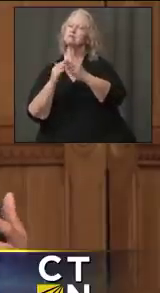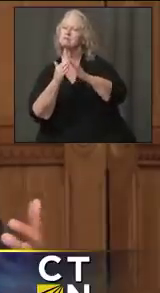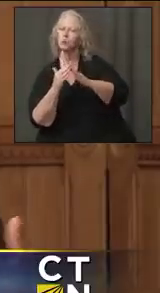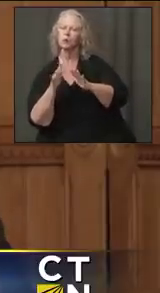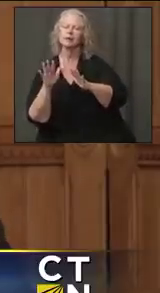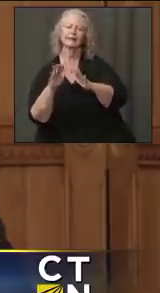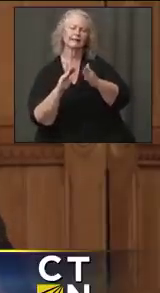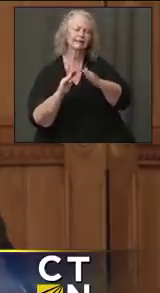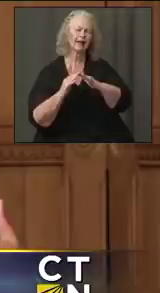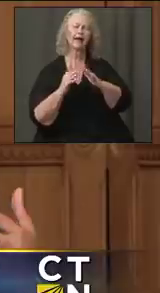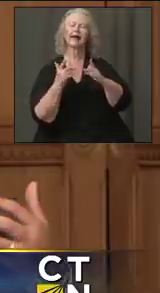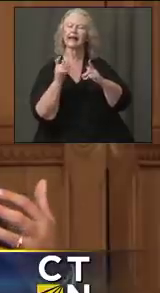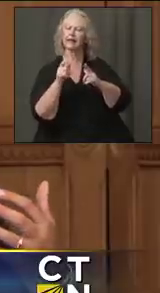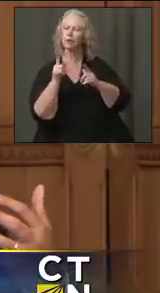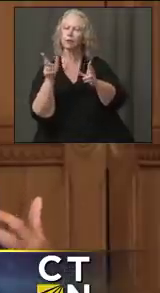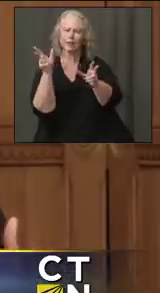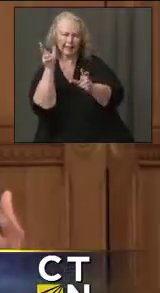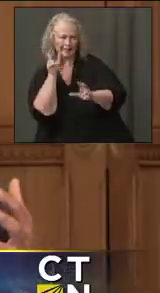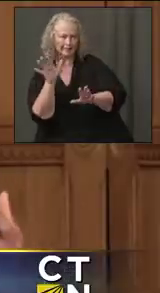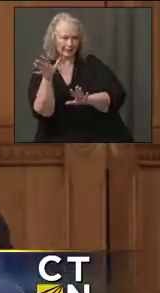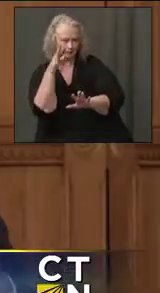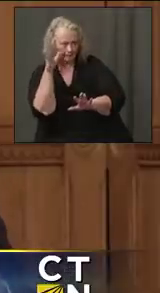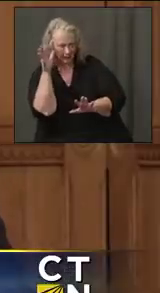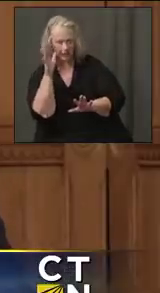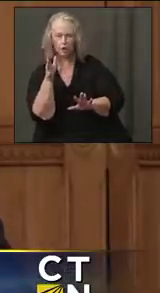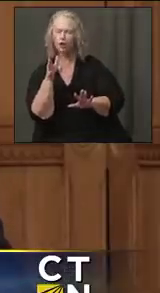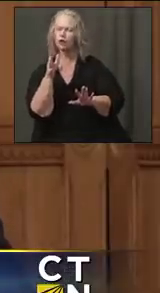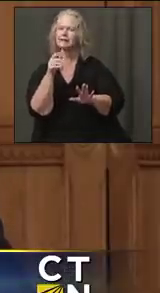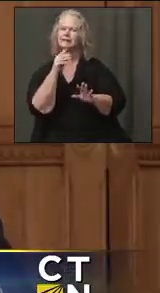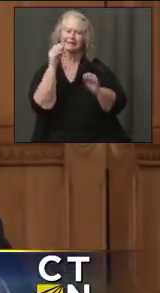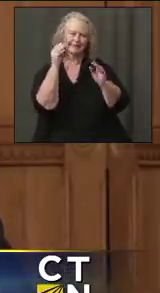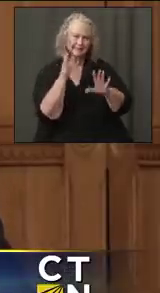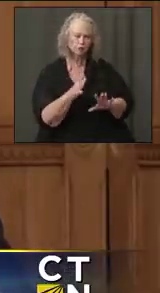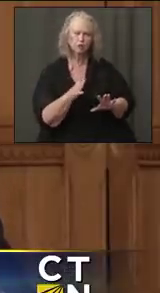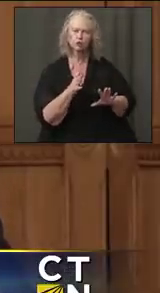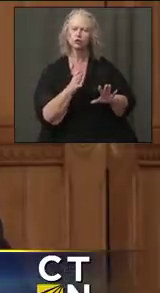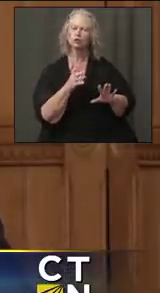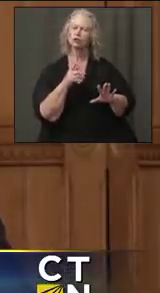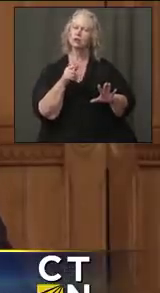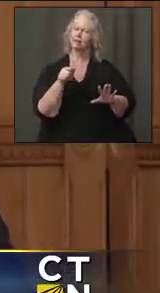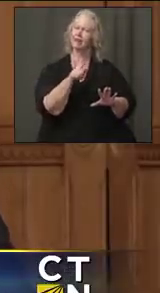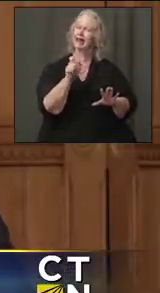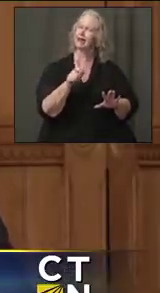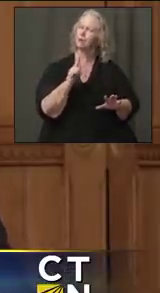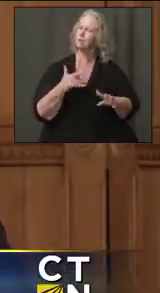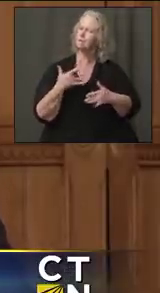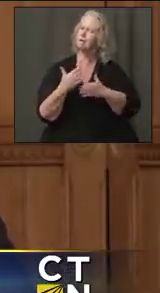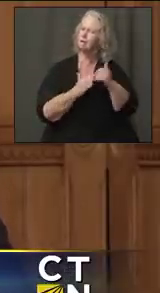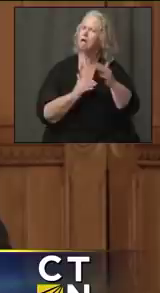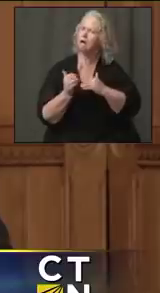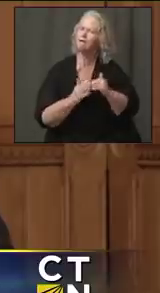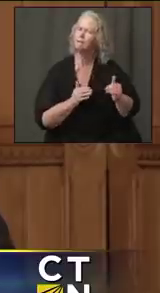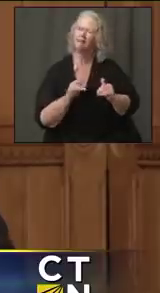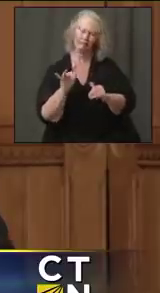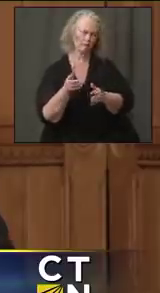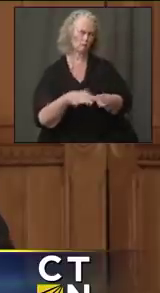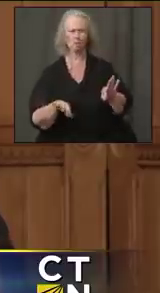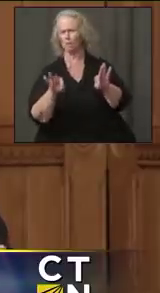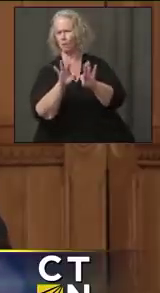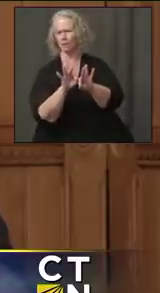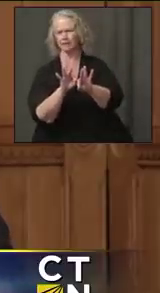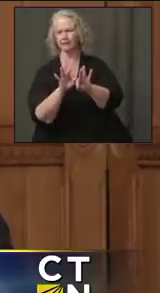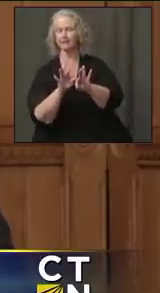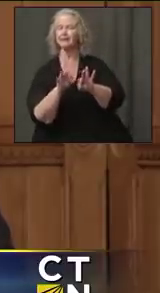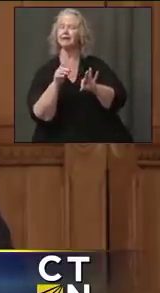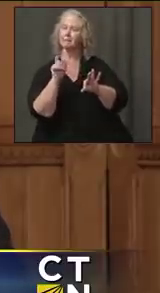get input from parents, obviously get input from teachers so that teachers feel comfortable with it. That's a critical next step to make sure that